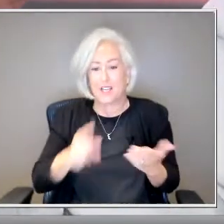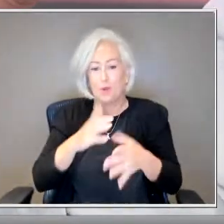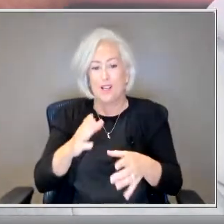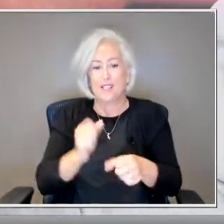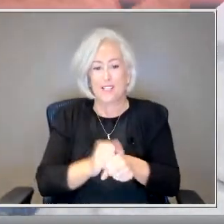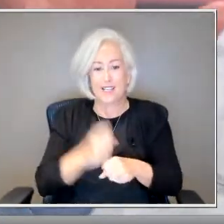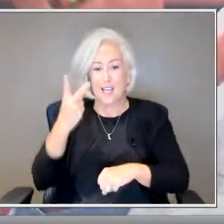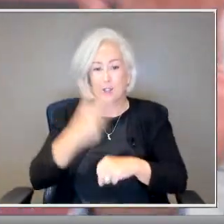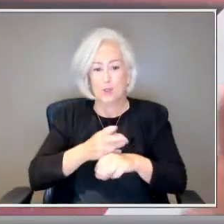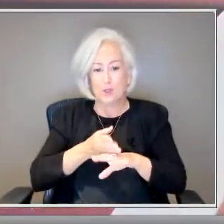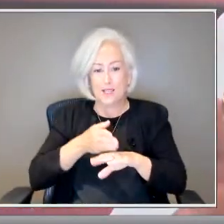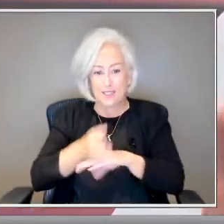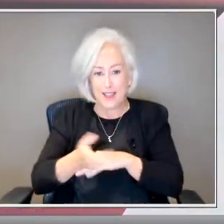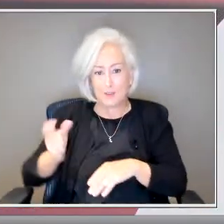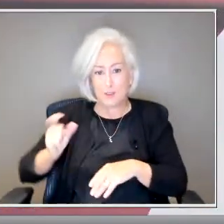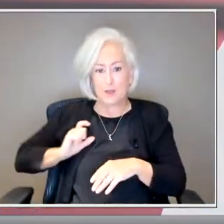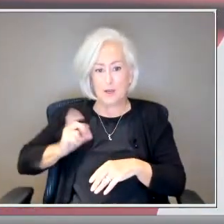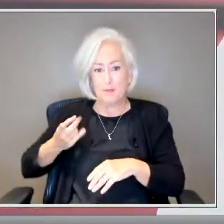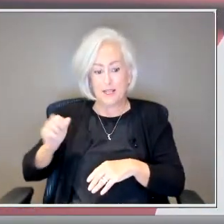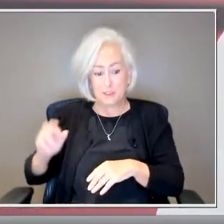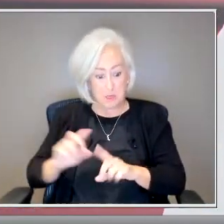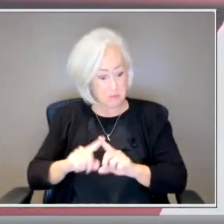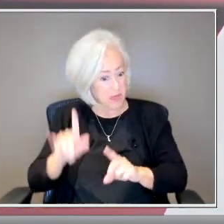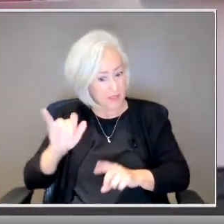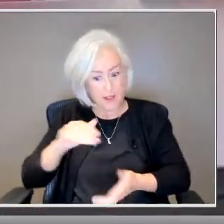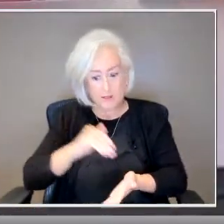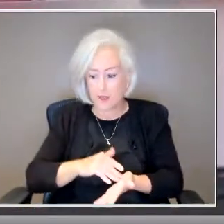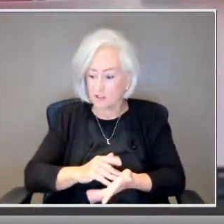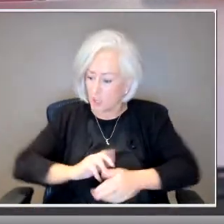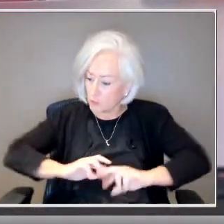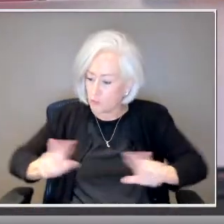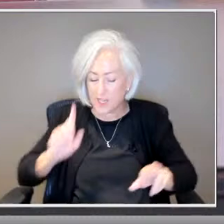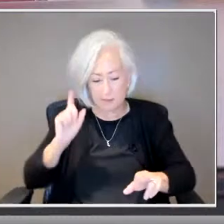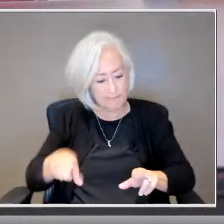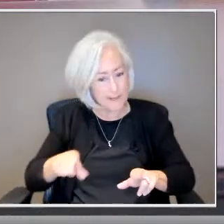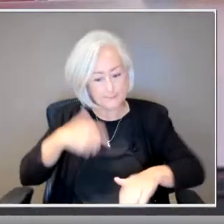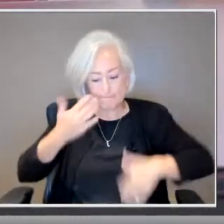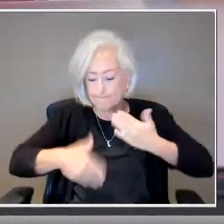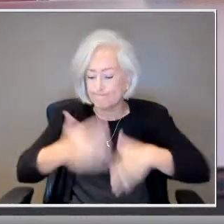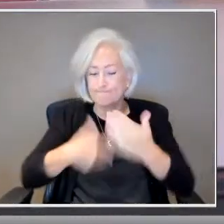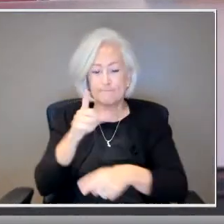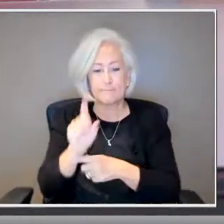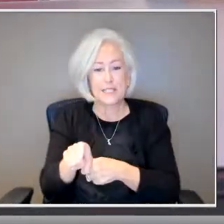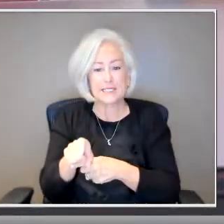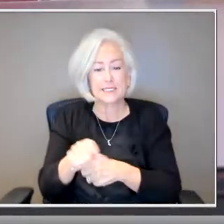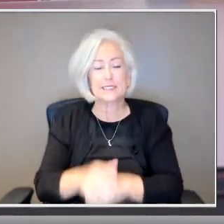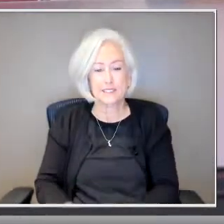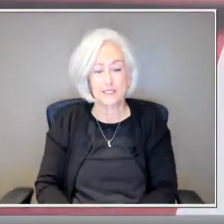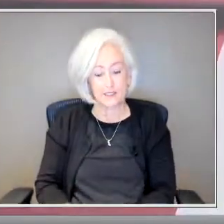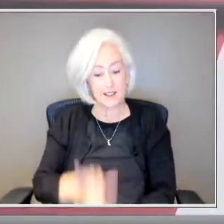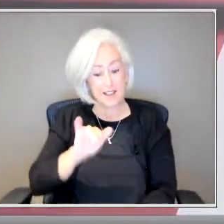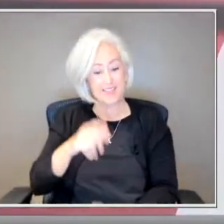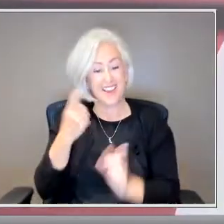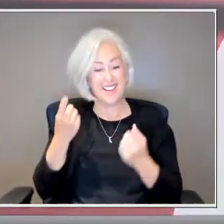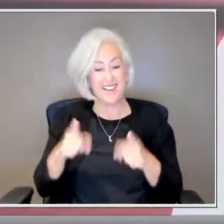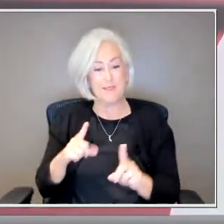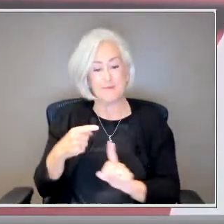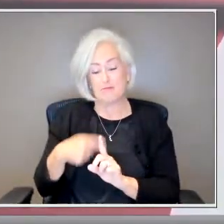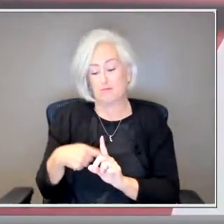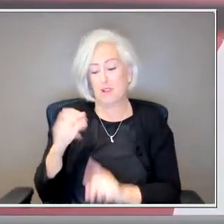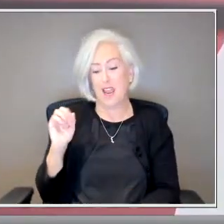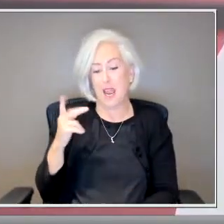Usually it's like, no way, but he's saying, okay, let's get started. We got to go. And that was in April, and